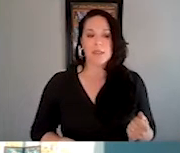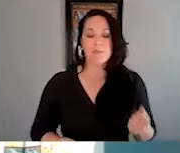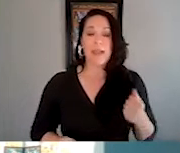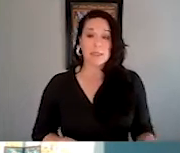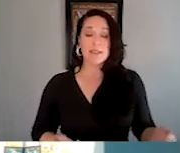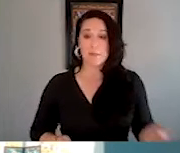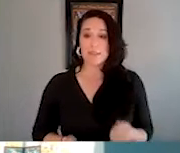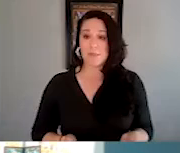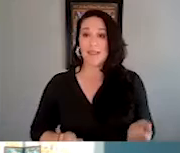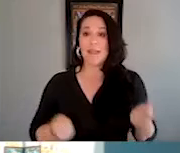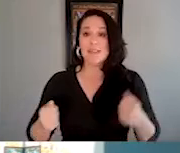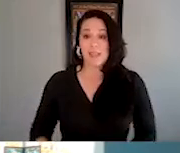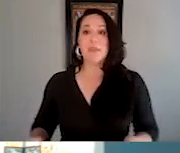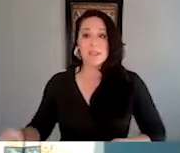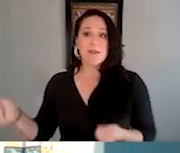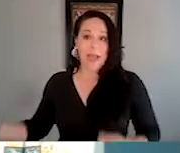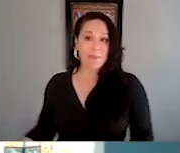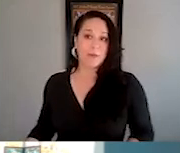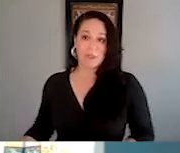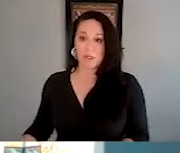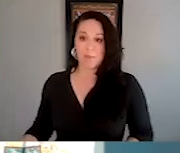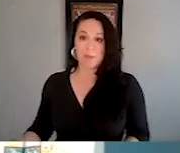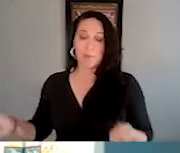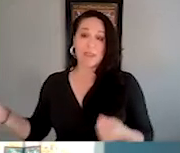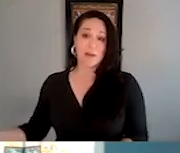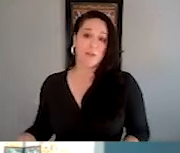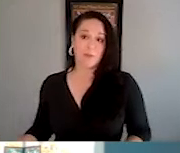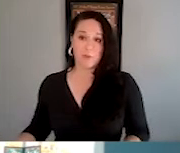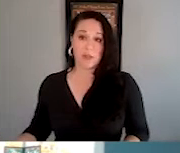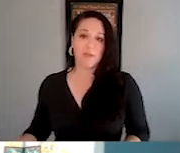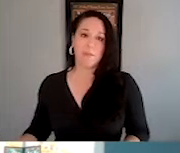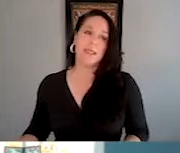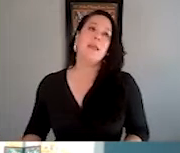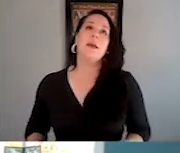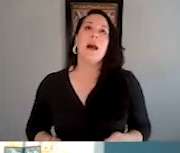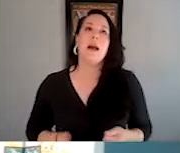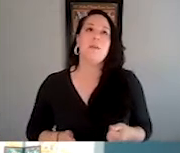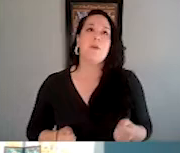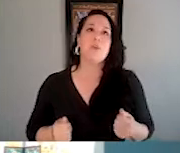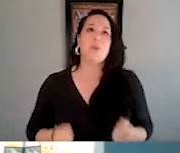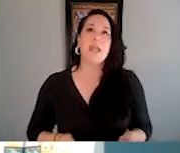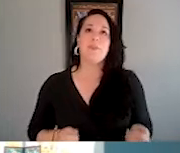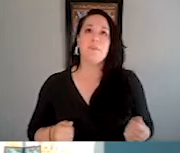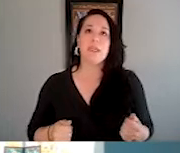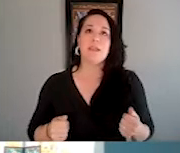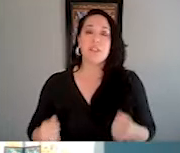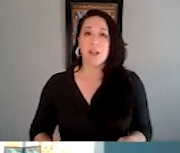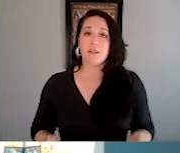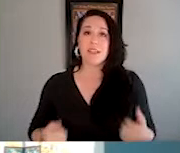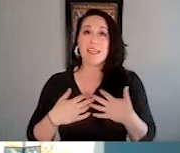it was parents coming to me, telling me things that were happening with their young people, with their family. And so we have